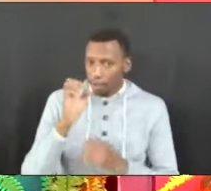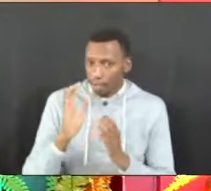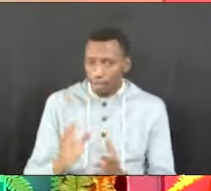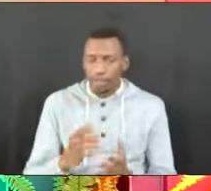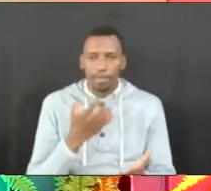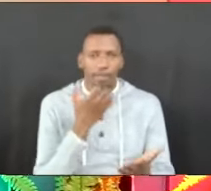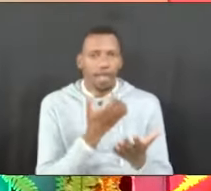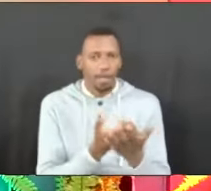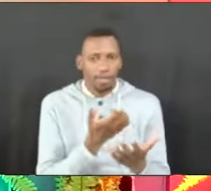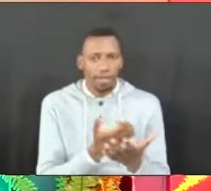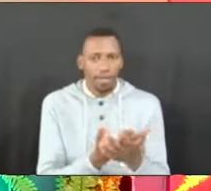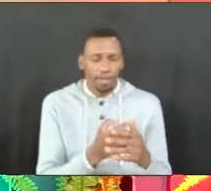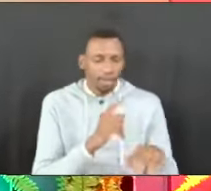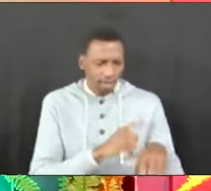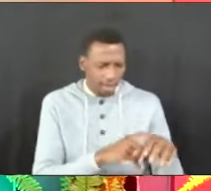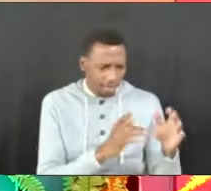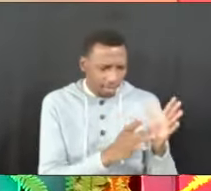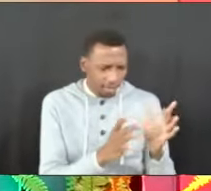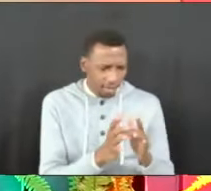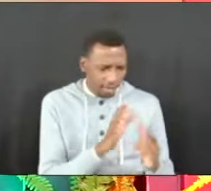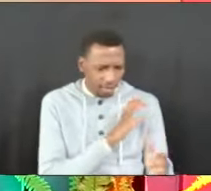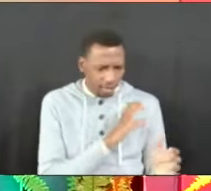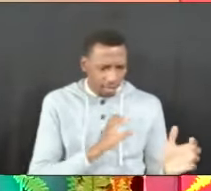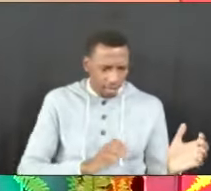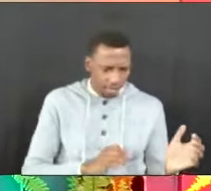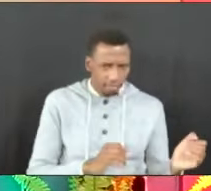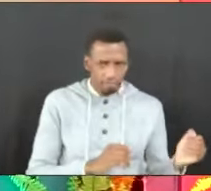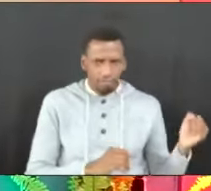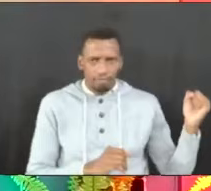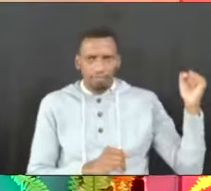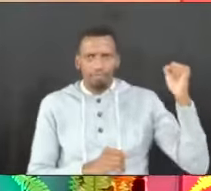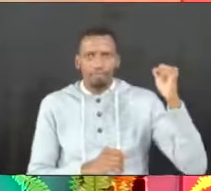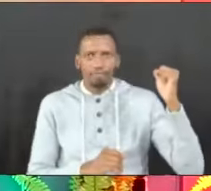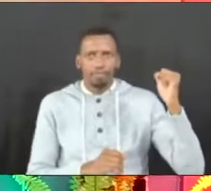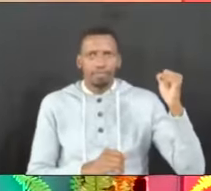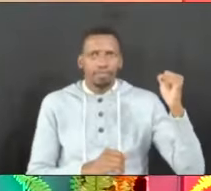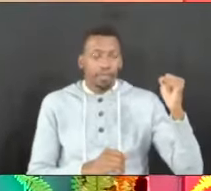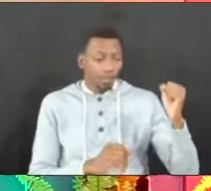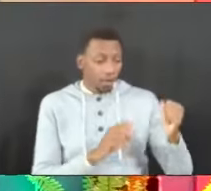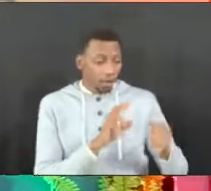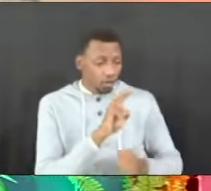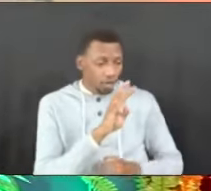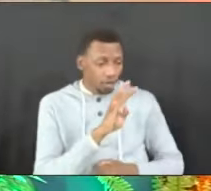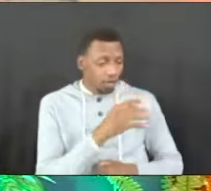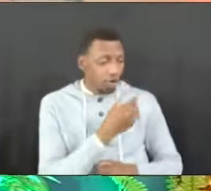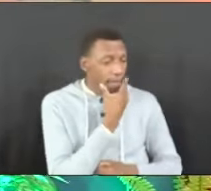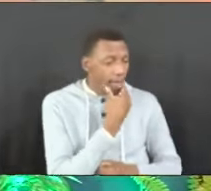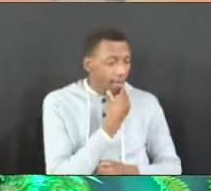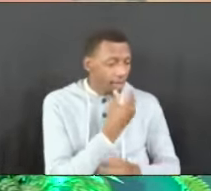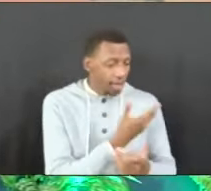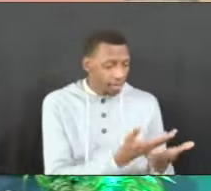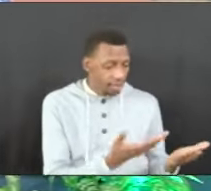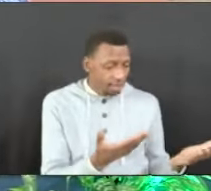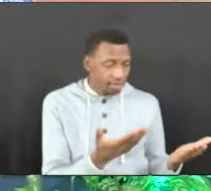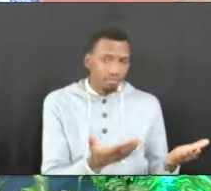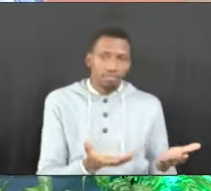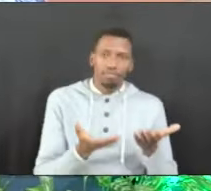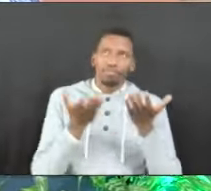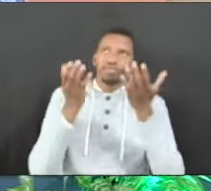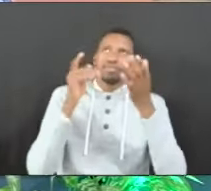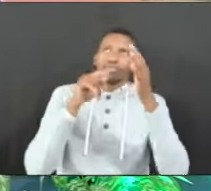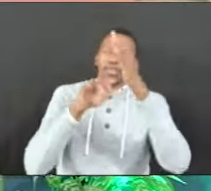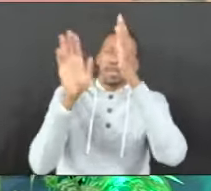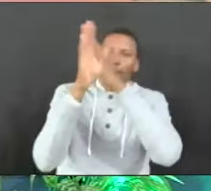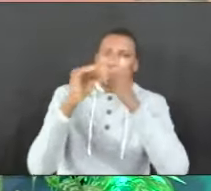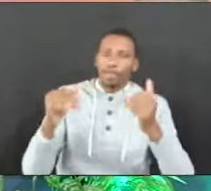he arose, he took captivity captive, and he took to heaven these 24 men as evidence that he